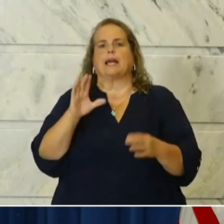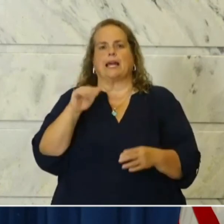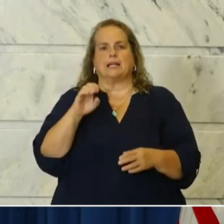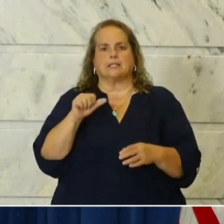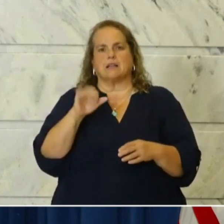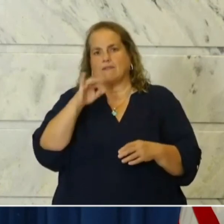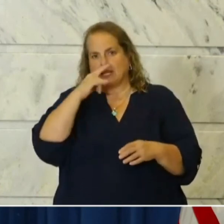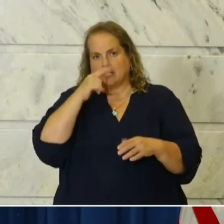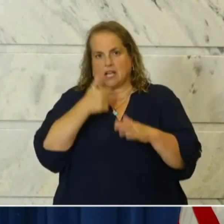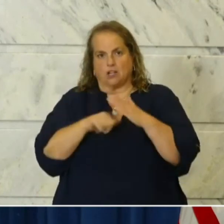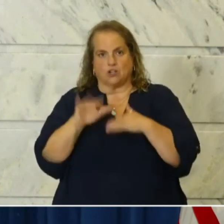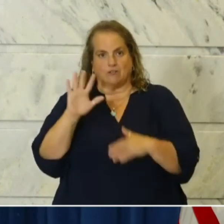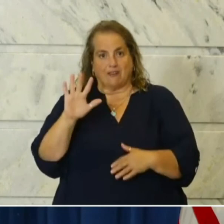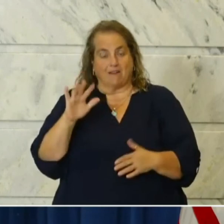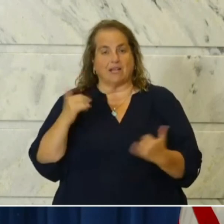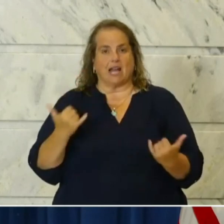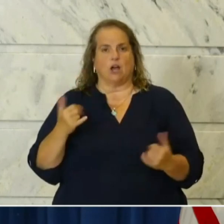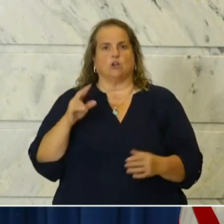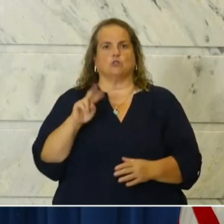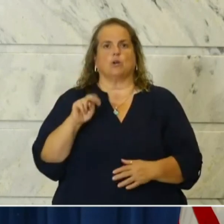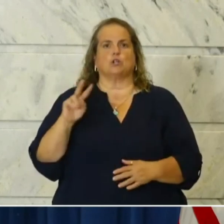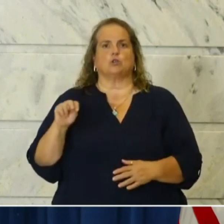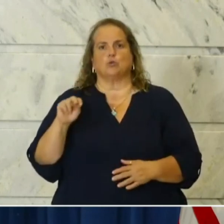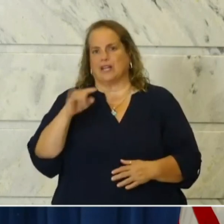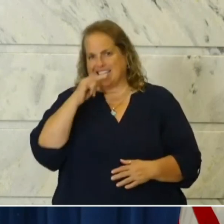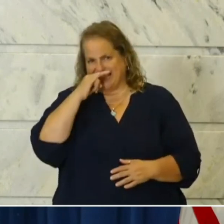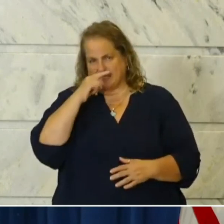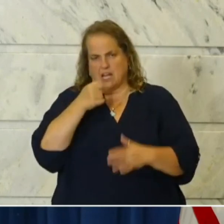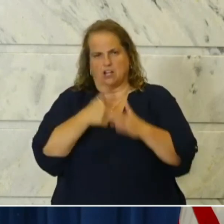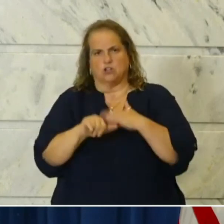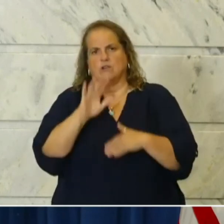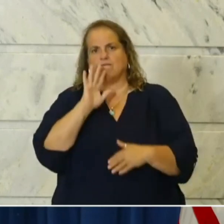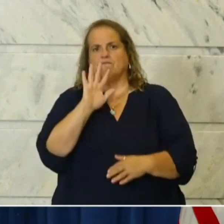under 5. There are 22 of them today.